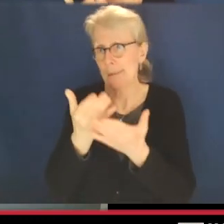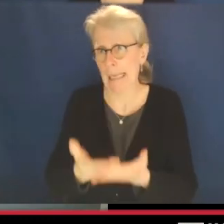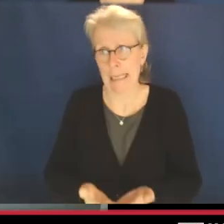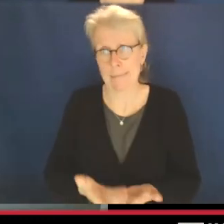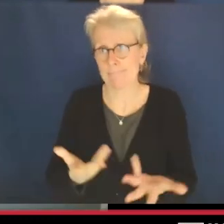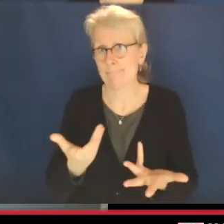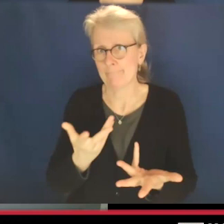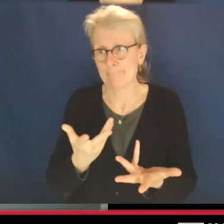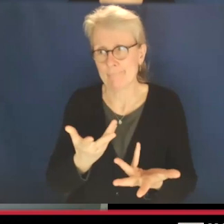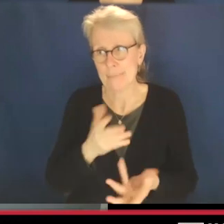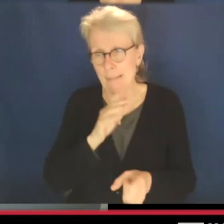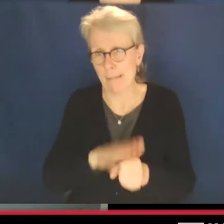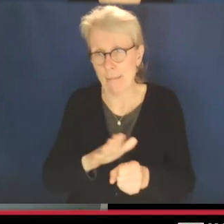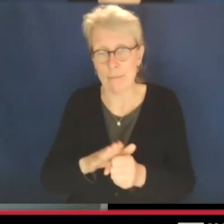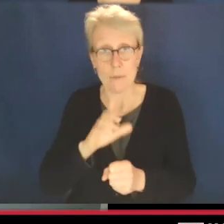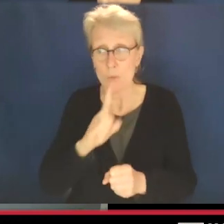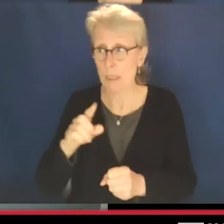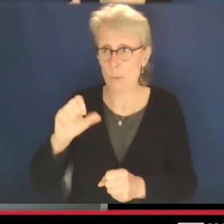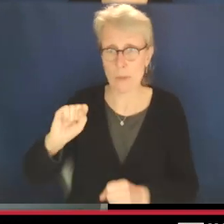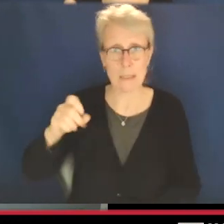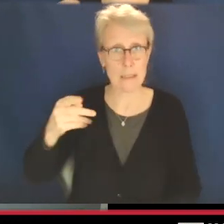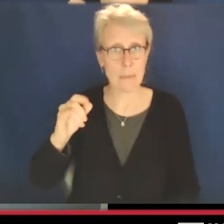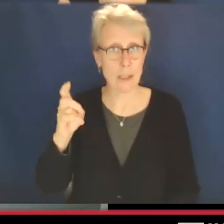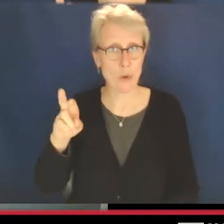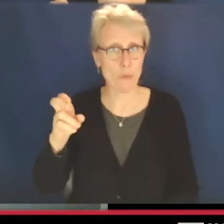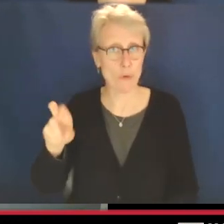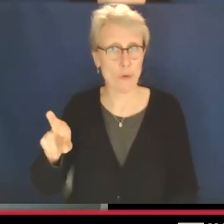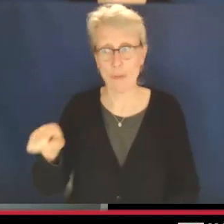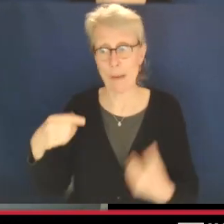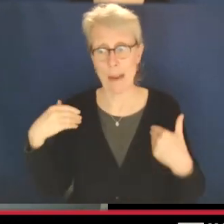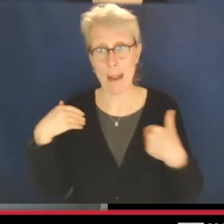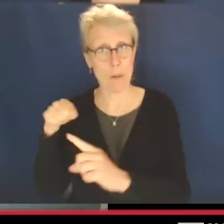spillover, if it was a spillover from an animal directly.